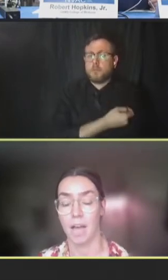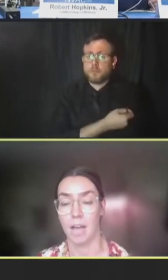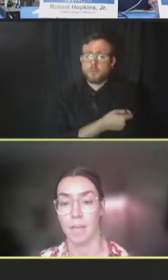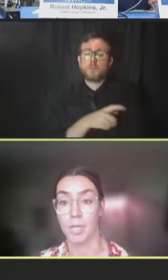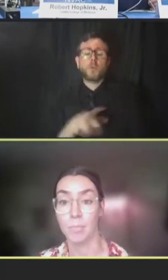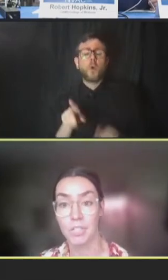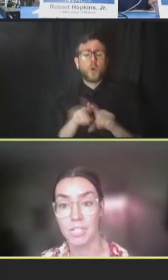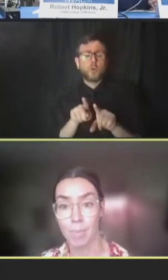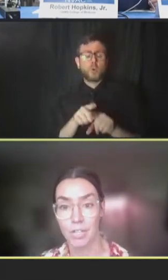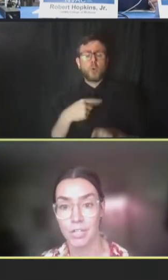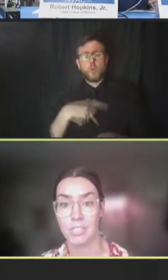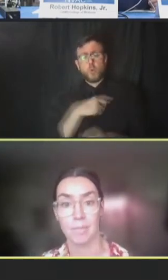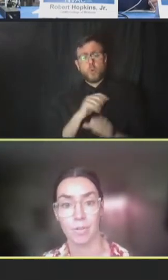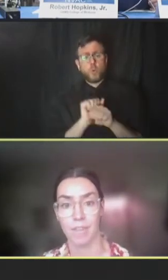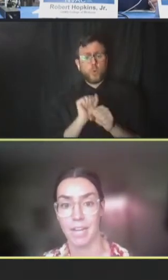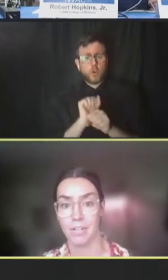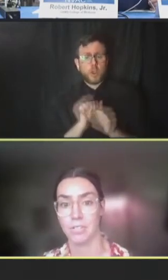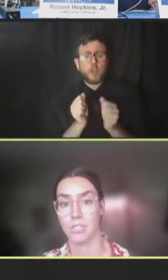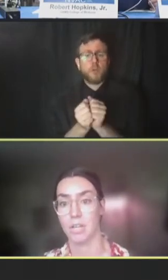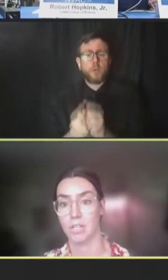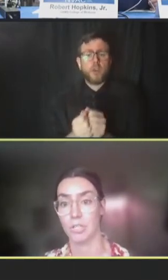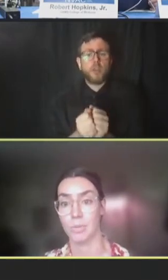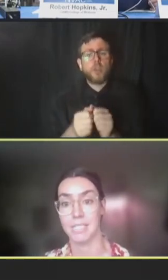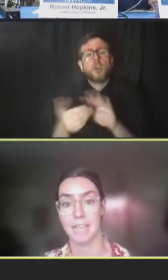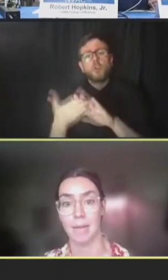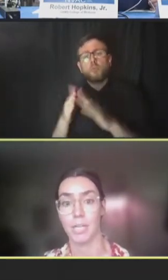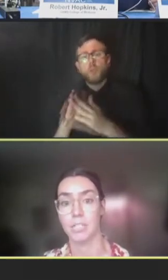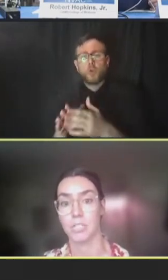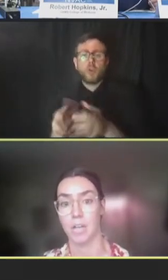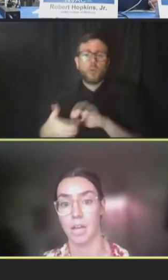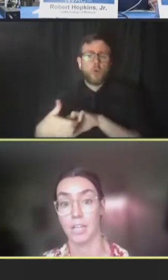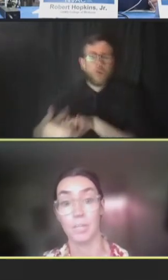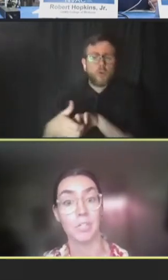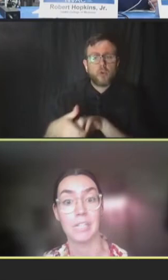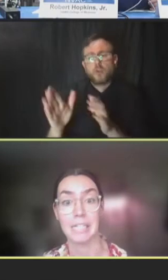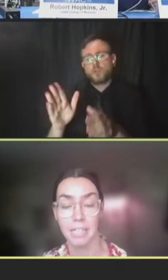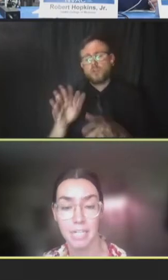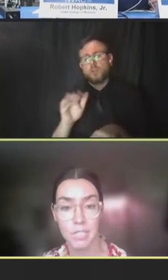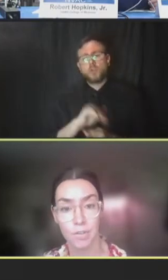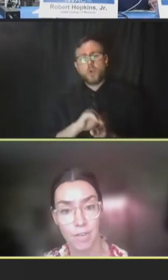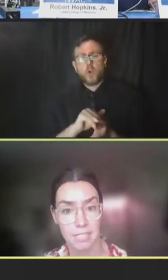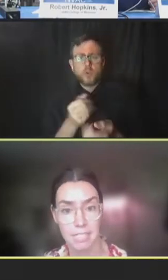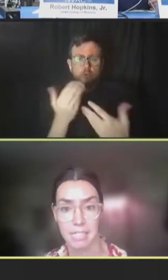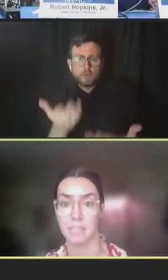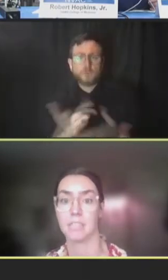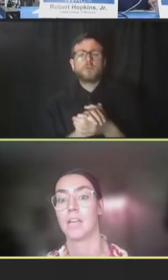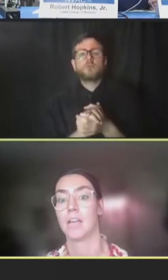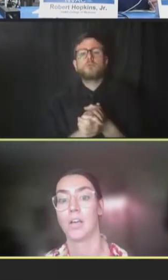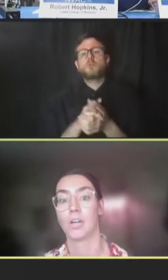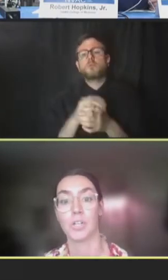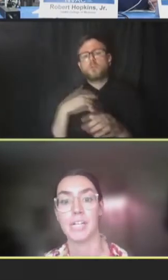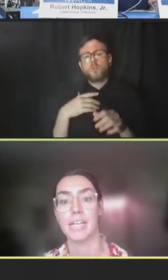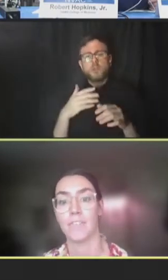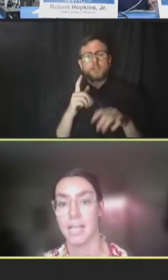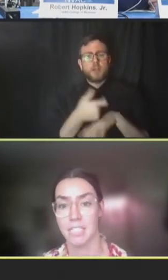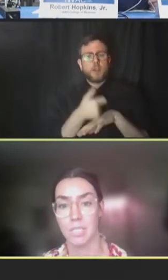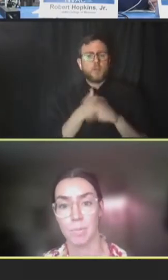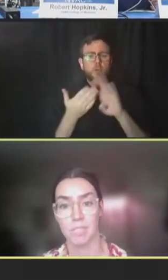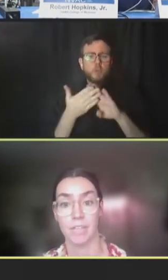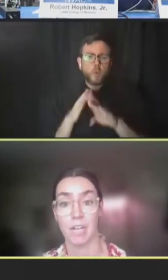with community partners and providers to establish community clinics for vaccines,